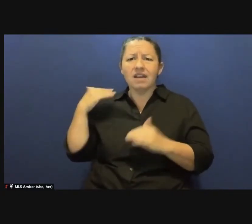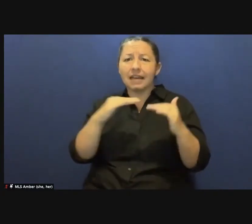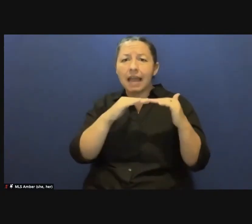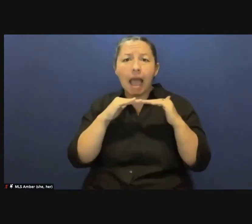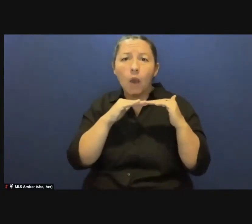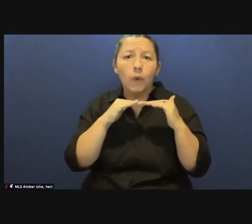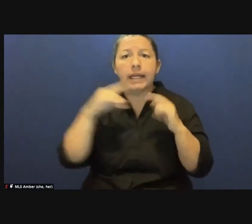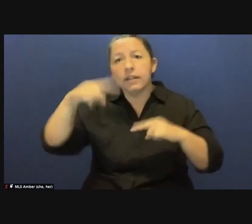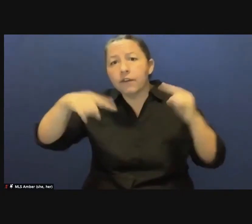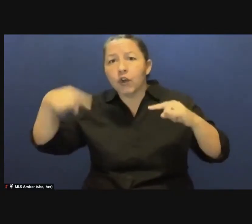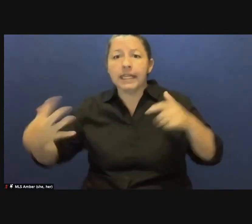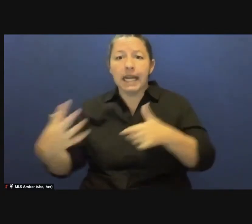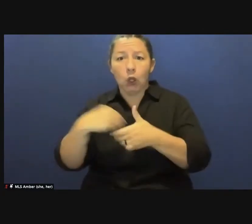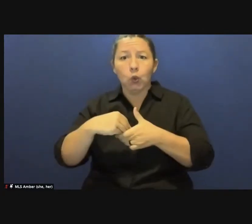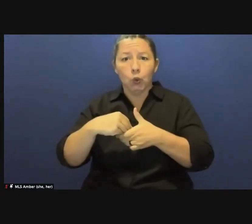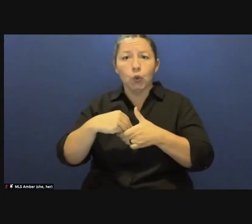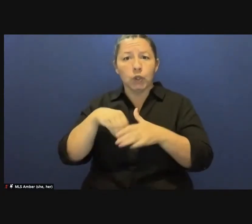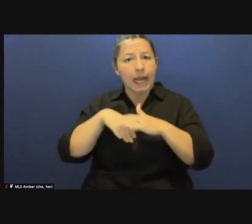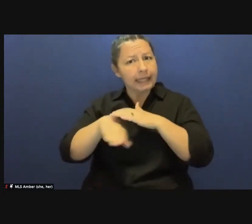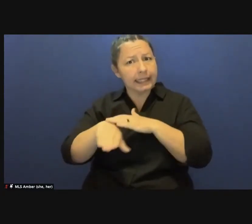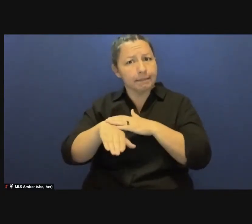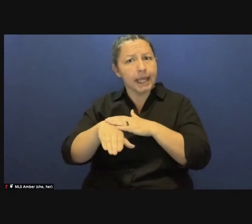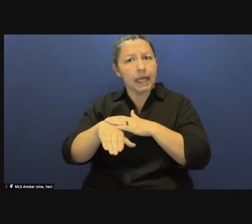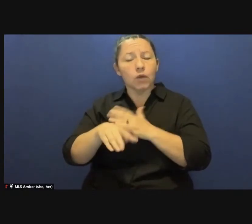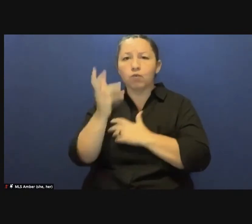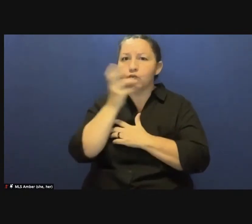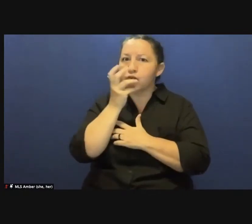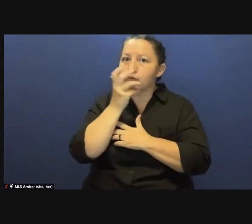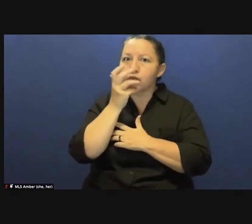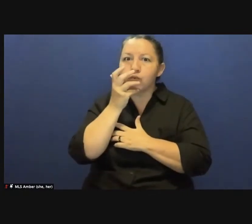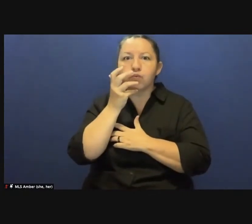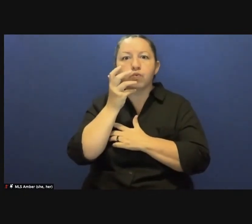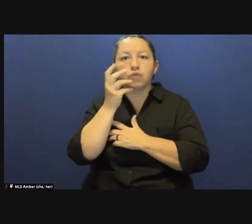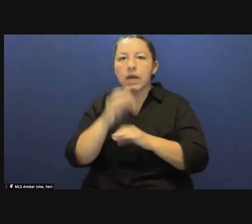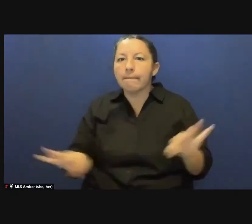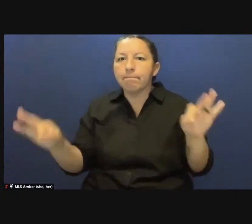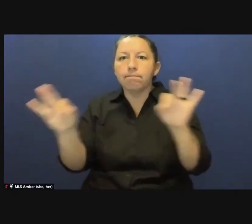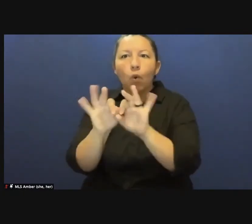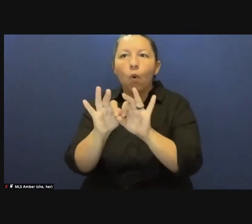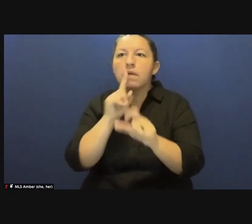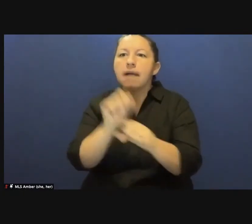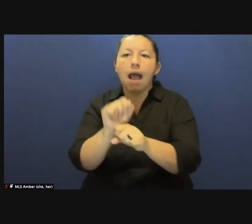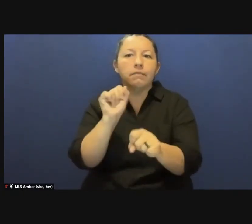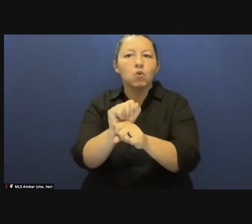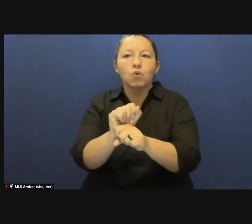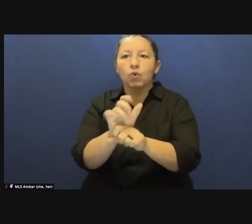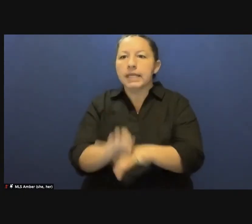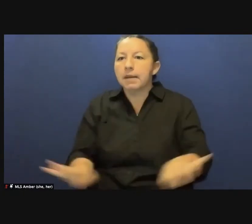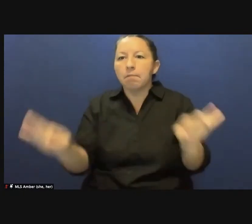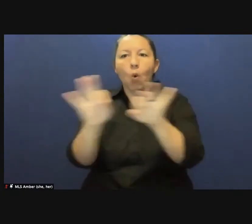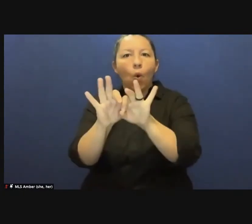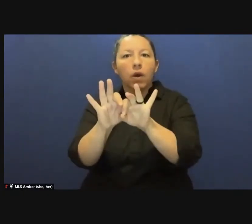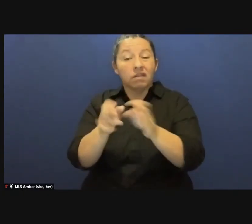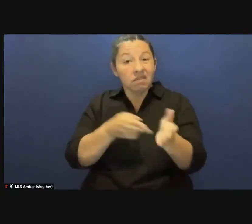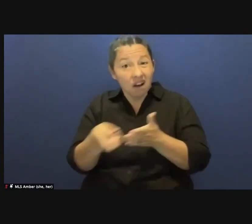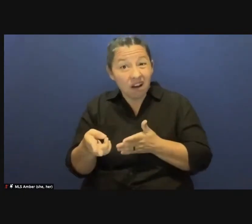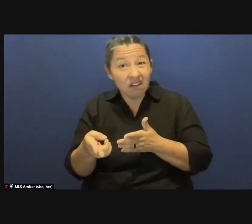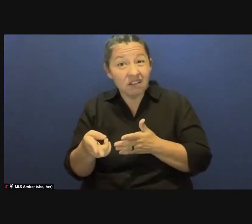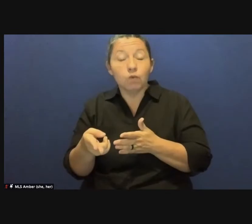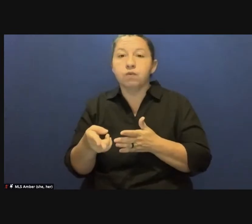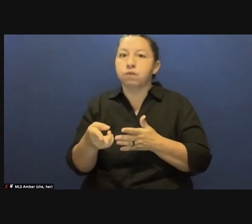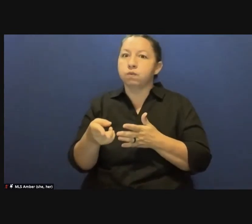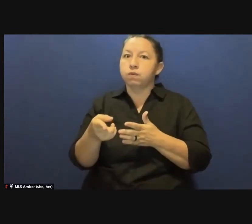diversity, inclusion, accessibility is something that is absolutely important. And quite honestly, I would